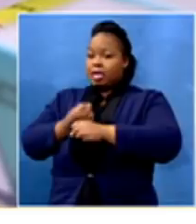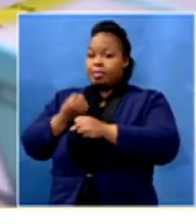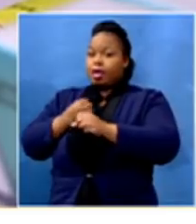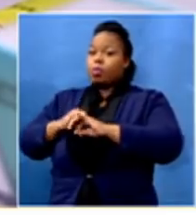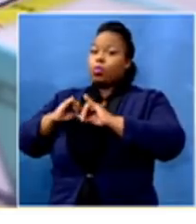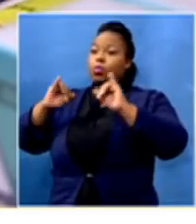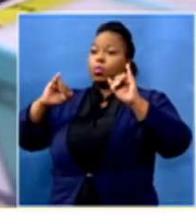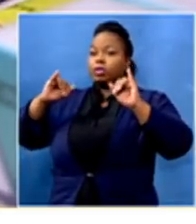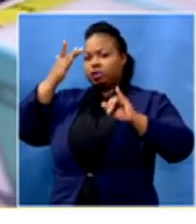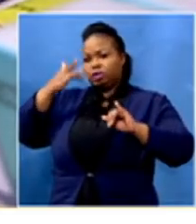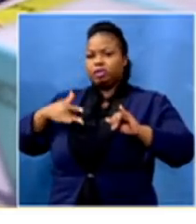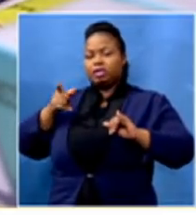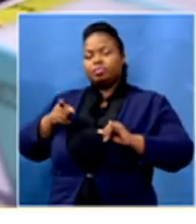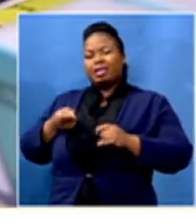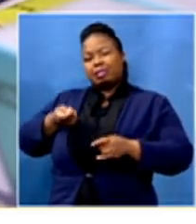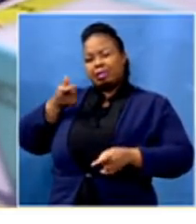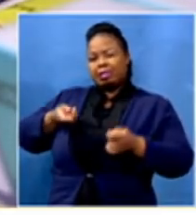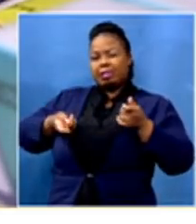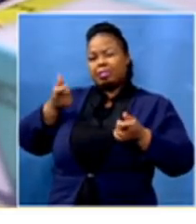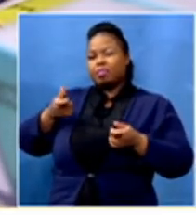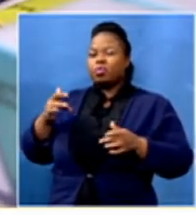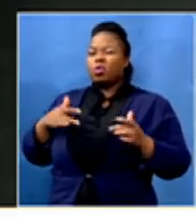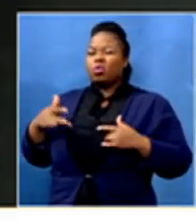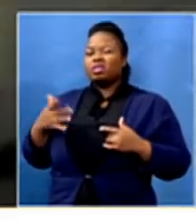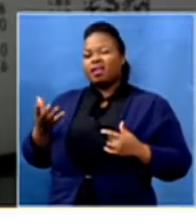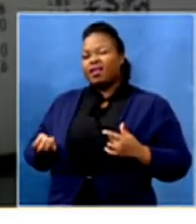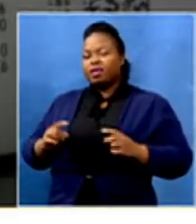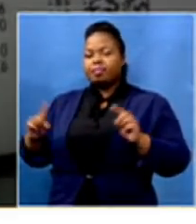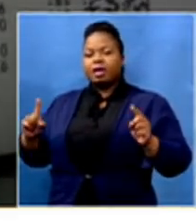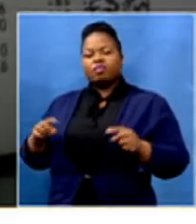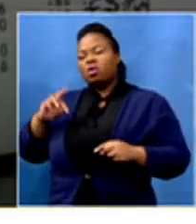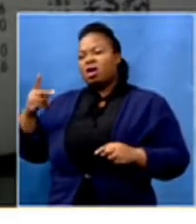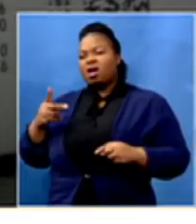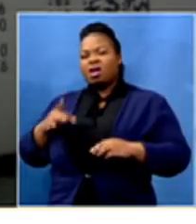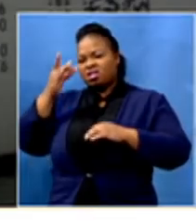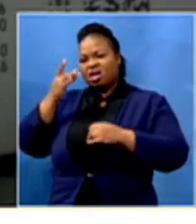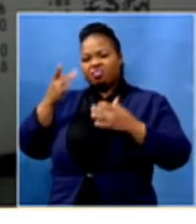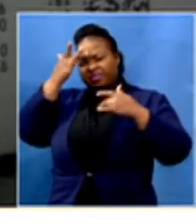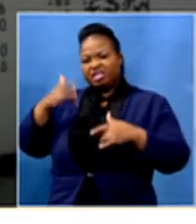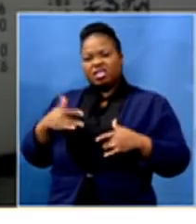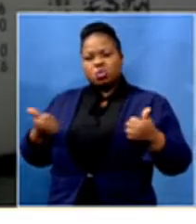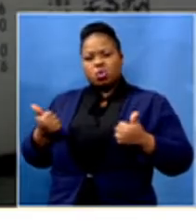Those are some of the few instances where there's a concern. But on the other comorbidities, the